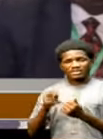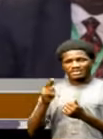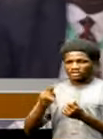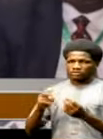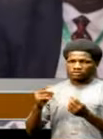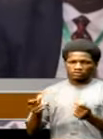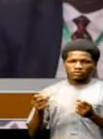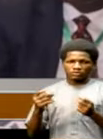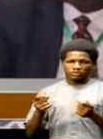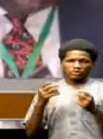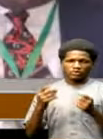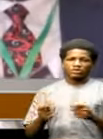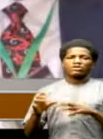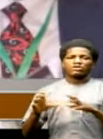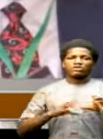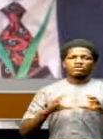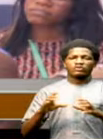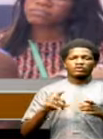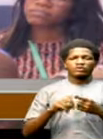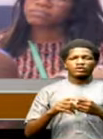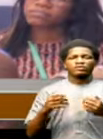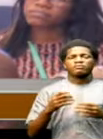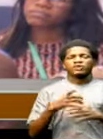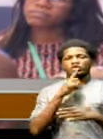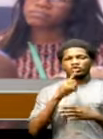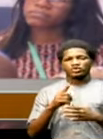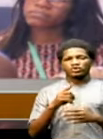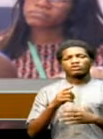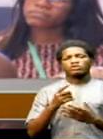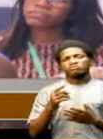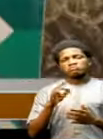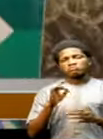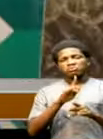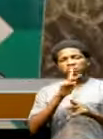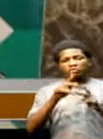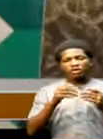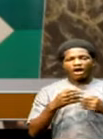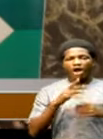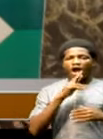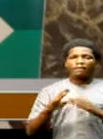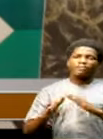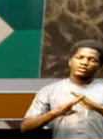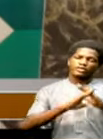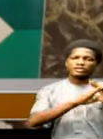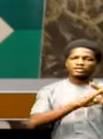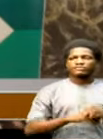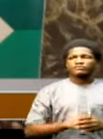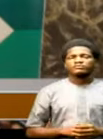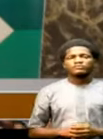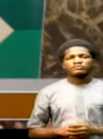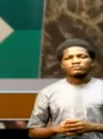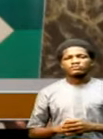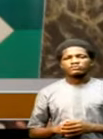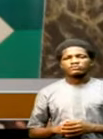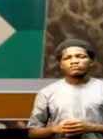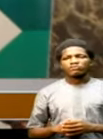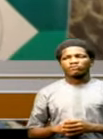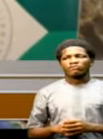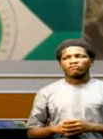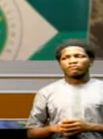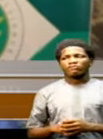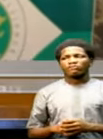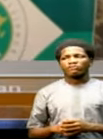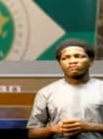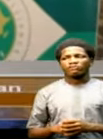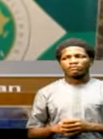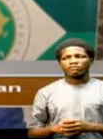to ensure that the vulnerables are protected and have access to justice. The vulnerable actually need lawyers in the private